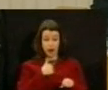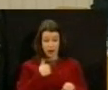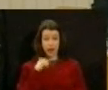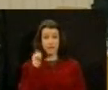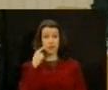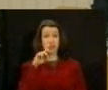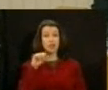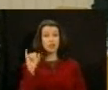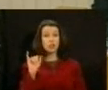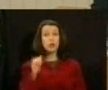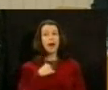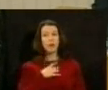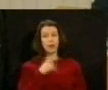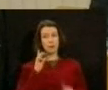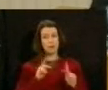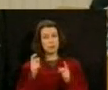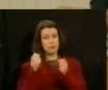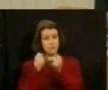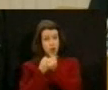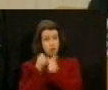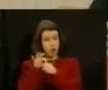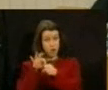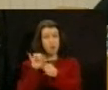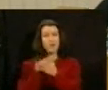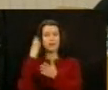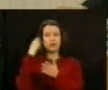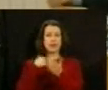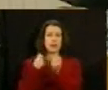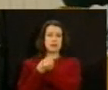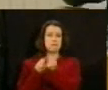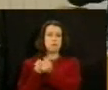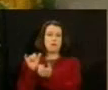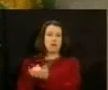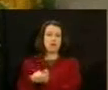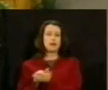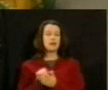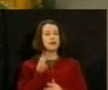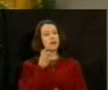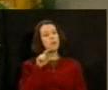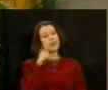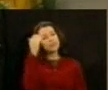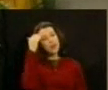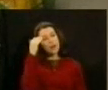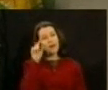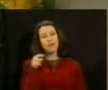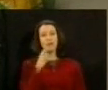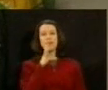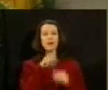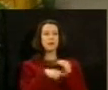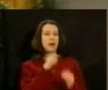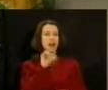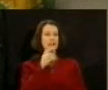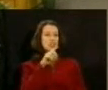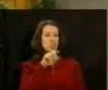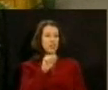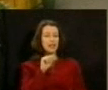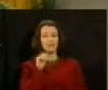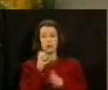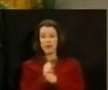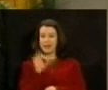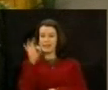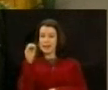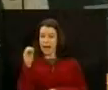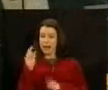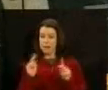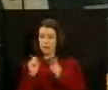the people to vote, and that's why I advocate the position that I do. Well, you know, I was only mentioning agendas because if you get 90 candidates out here